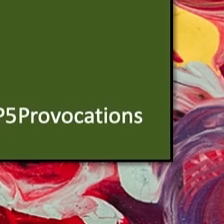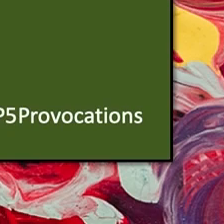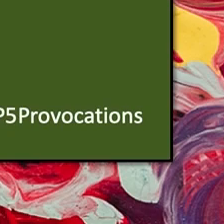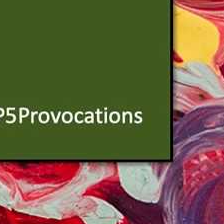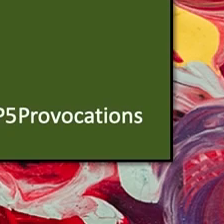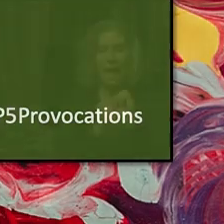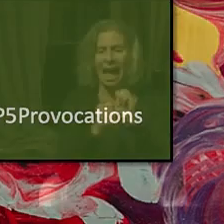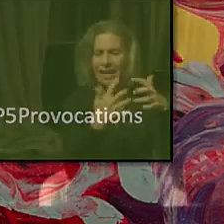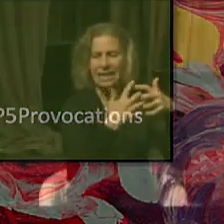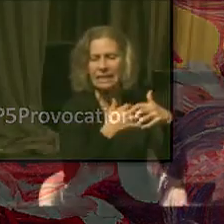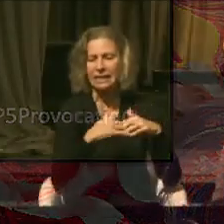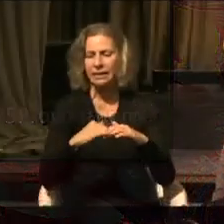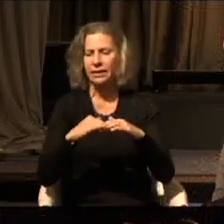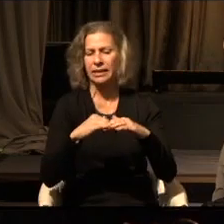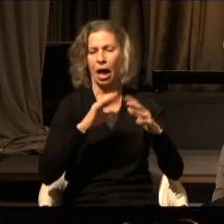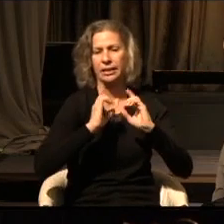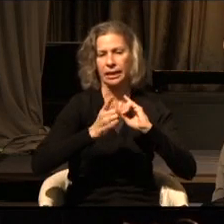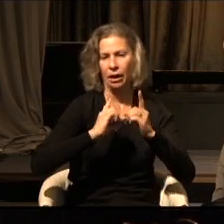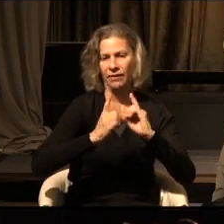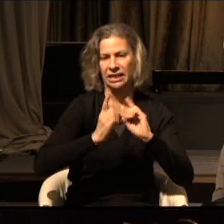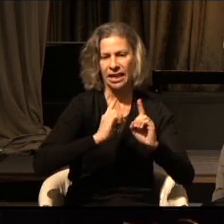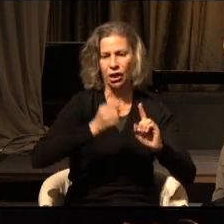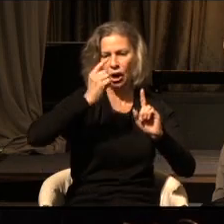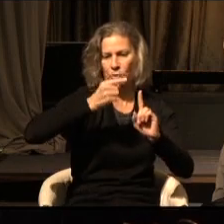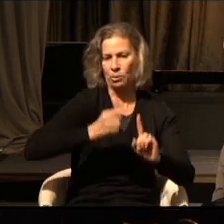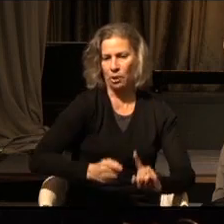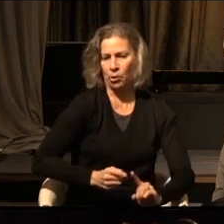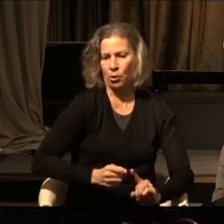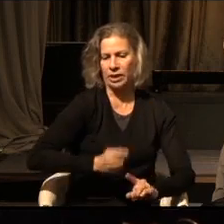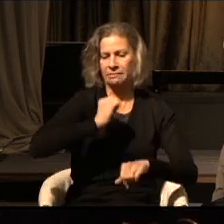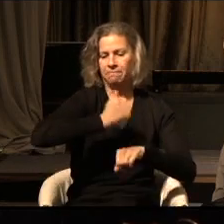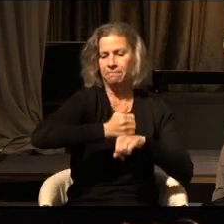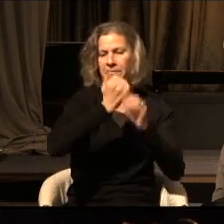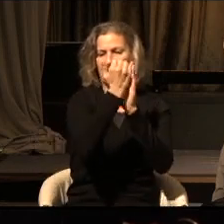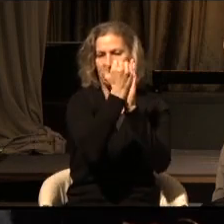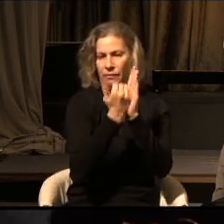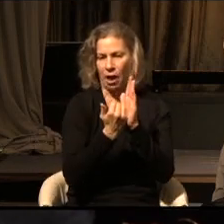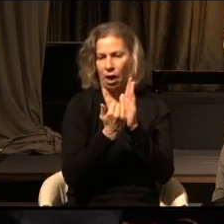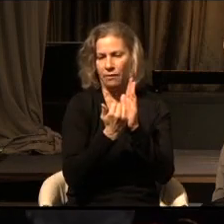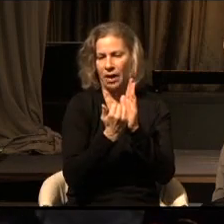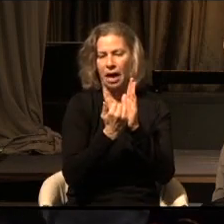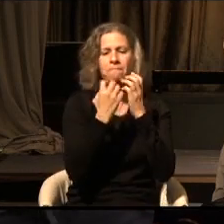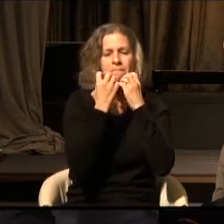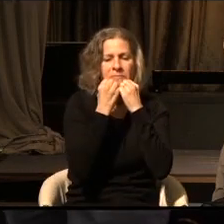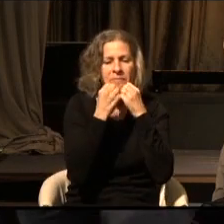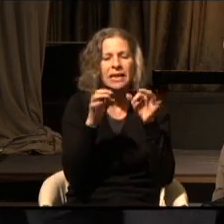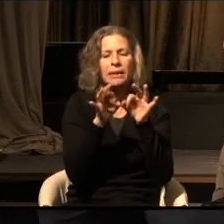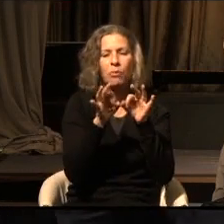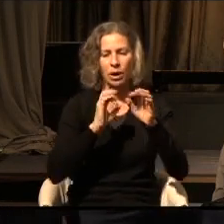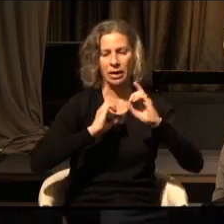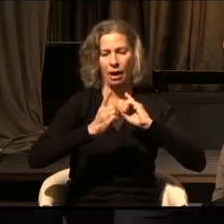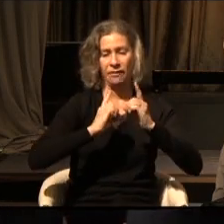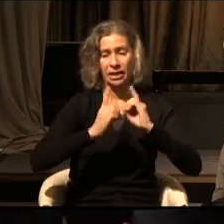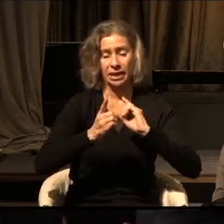to synthesize all of our conversations and points into a cohesive, meaningful conversation. Good morning. I'm Leslie